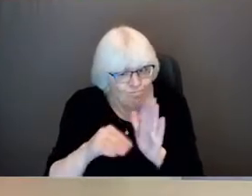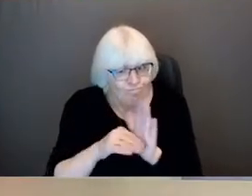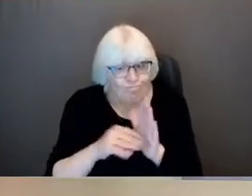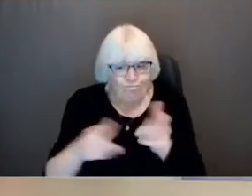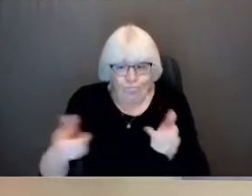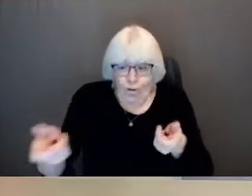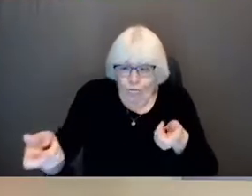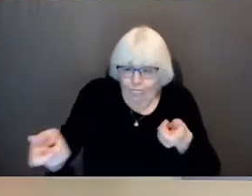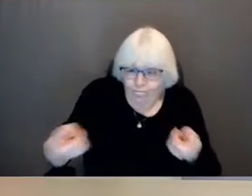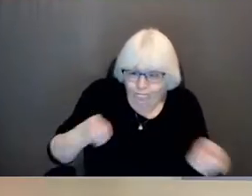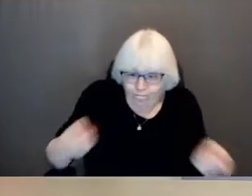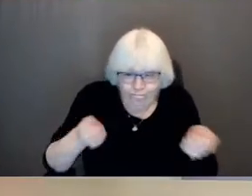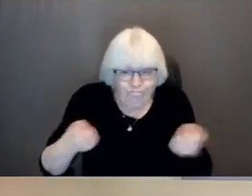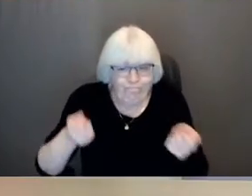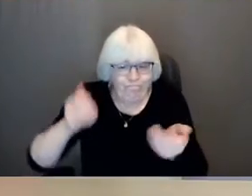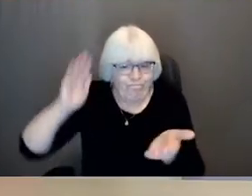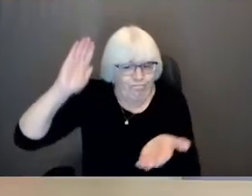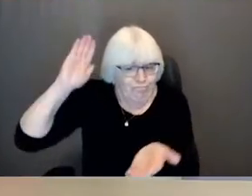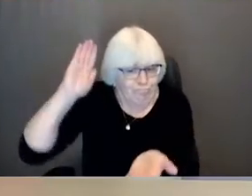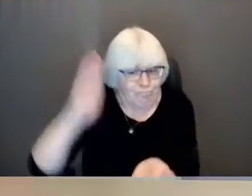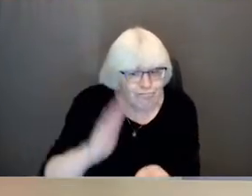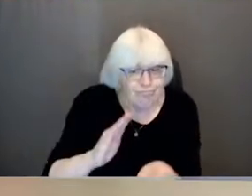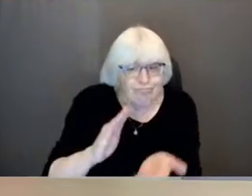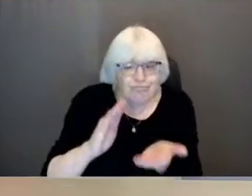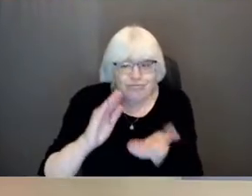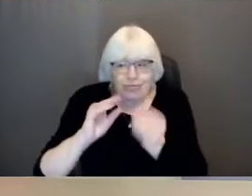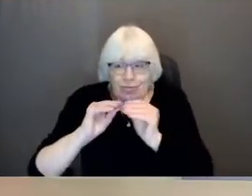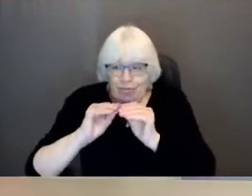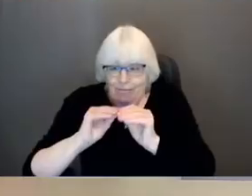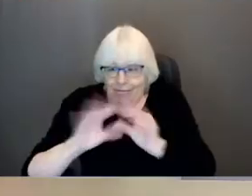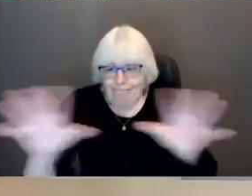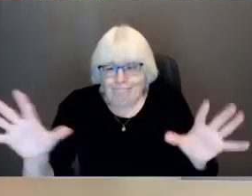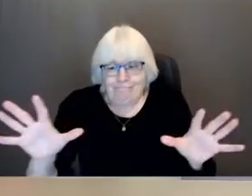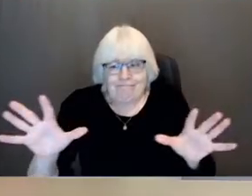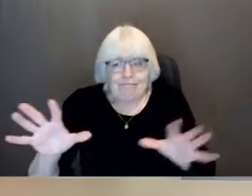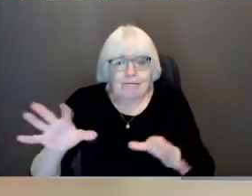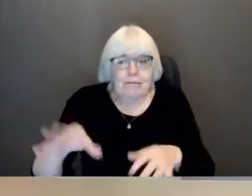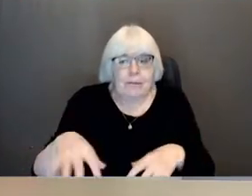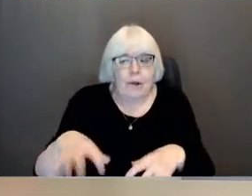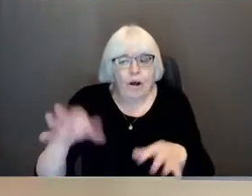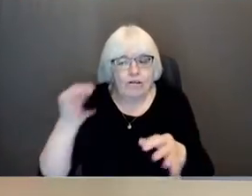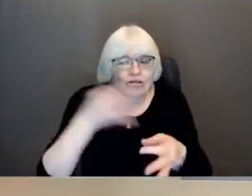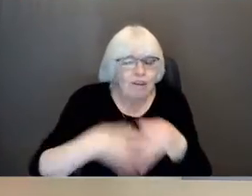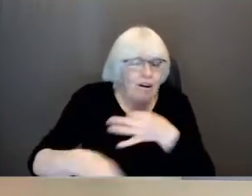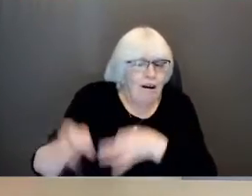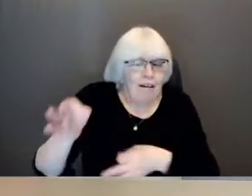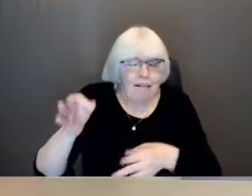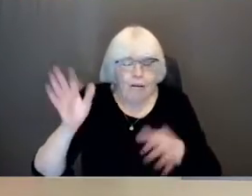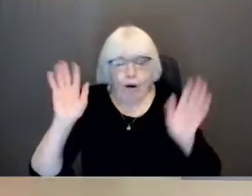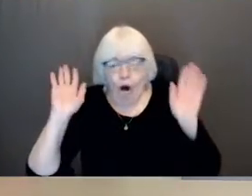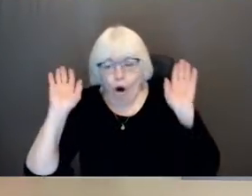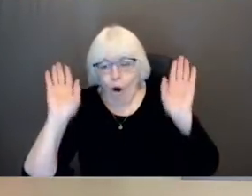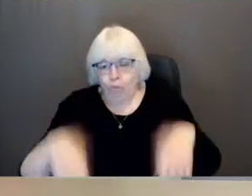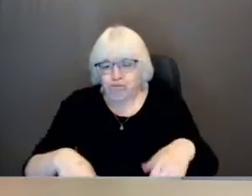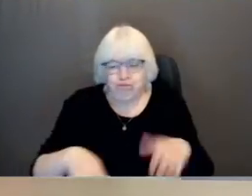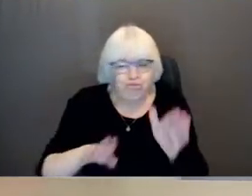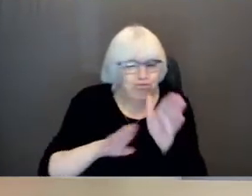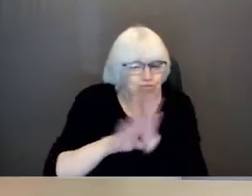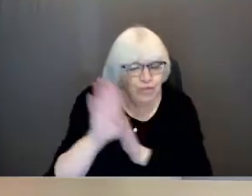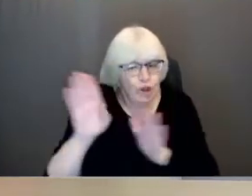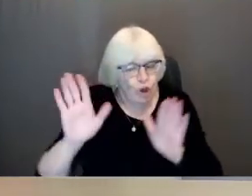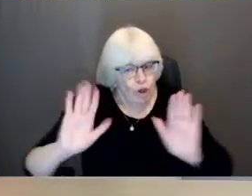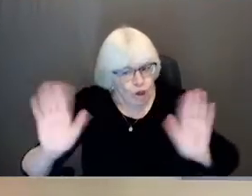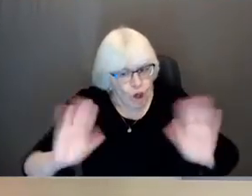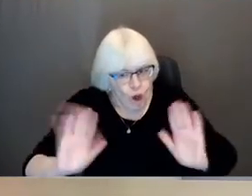PEI and how fast it goes up, it will mean it's better off for all of us as we get